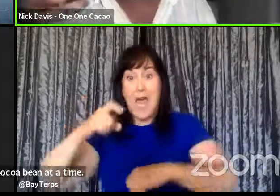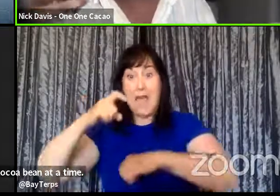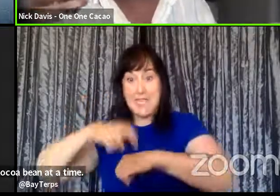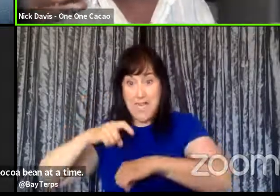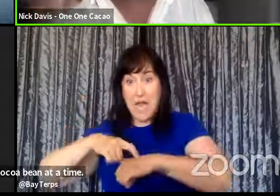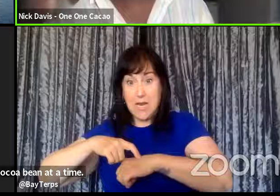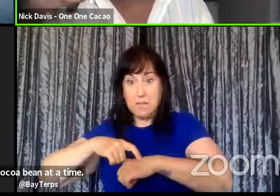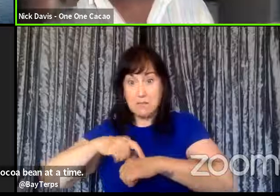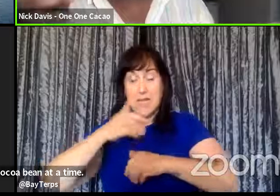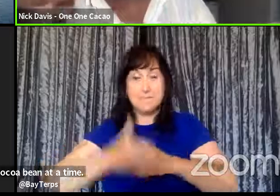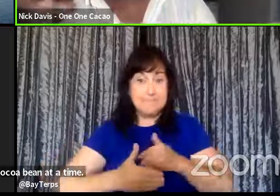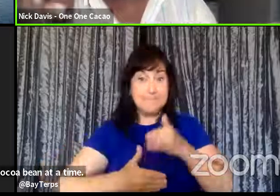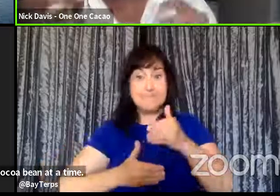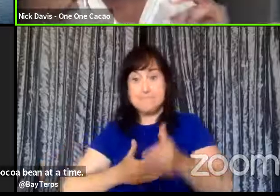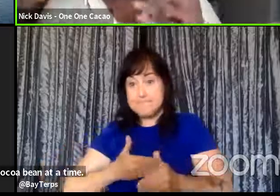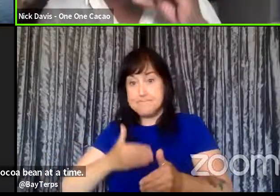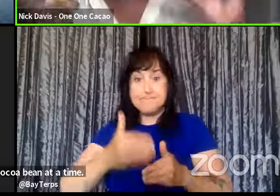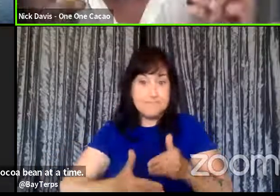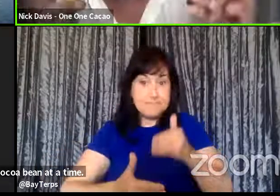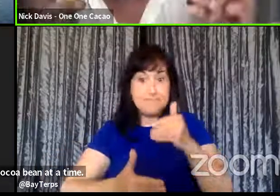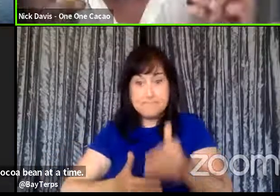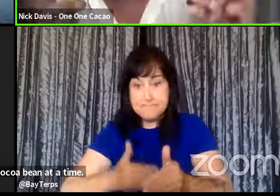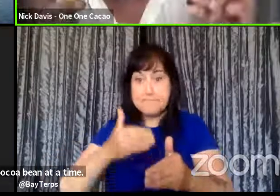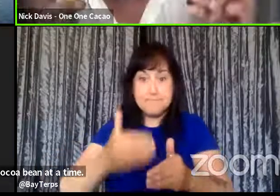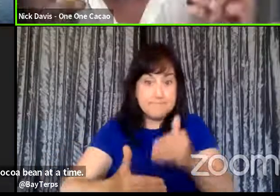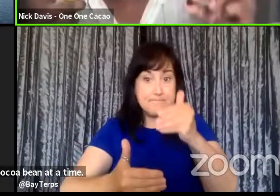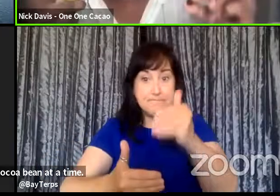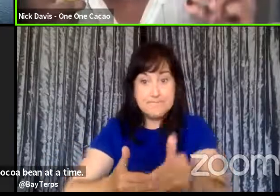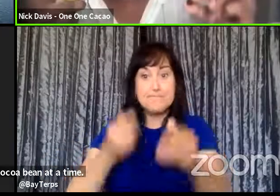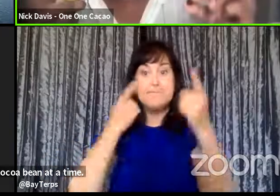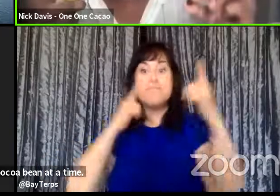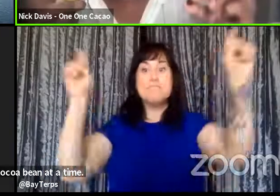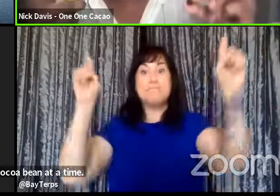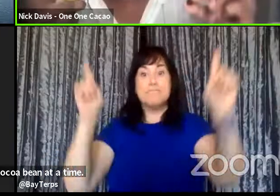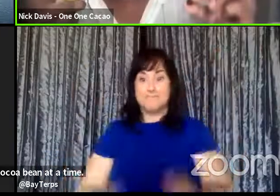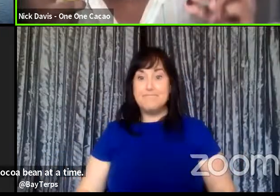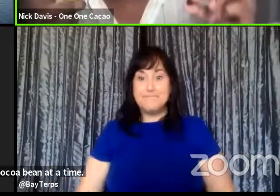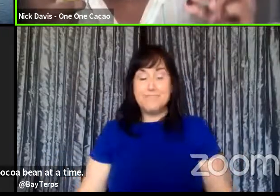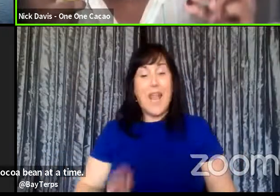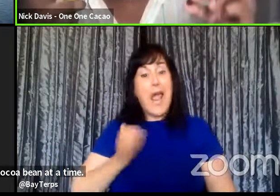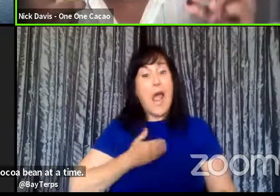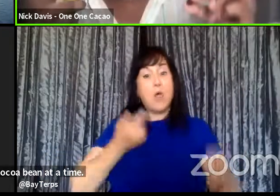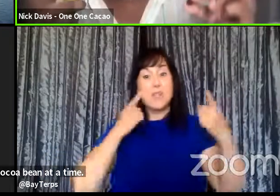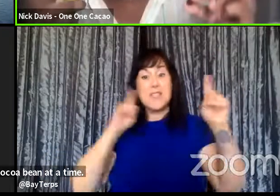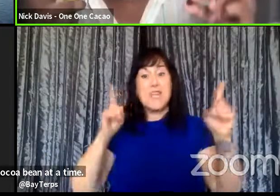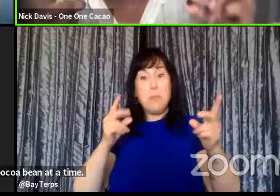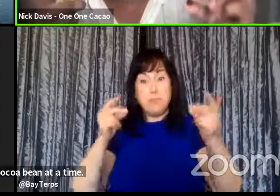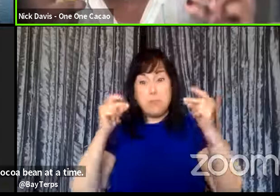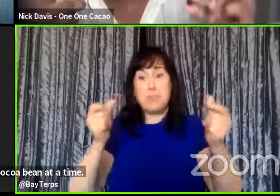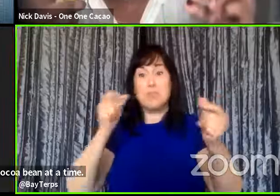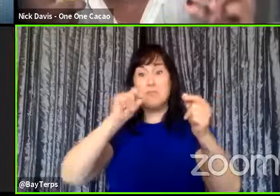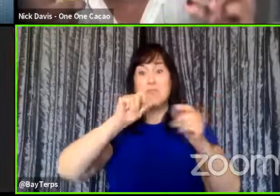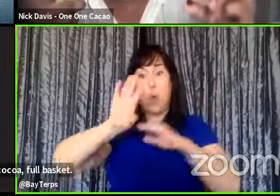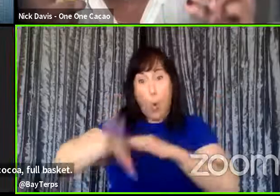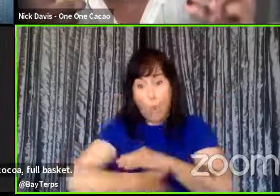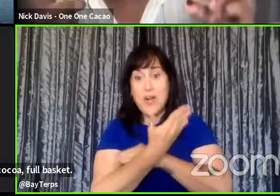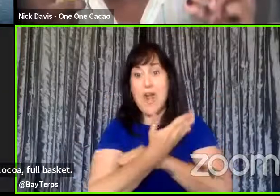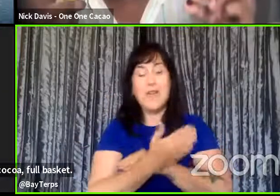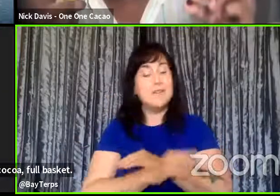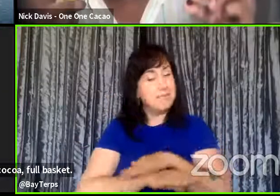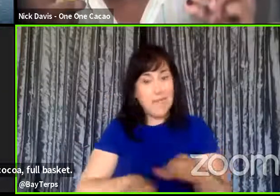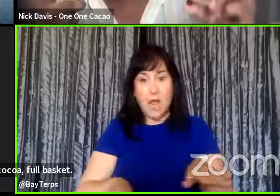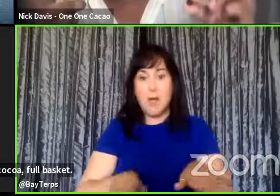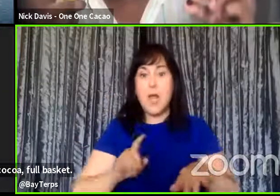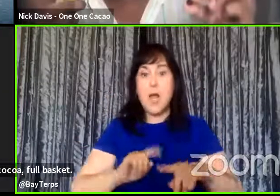goals in life. Little by little, we get to where we need to be. Our success may not happen overnight, but it will do if we